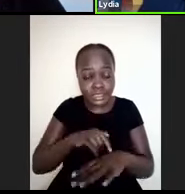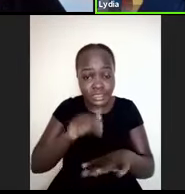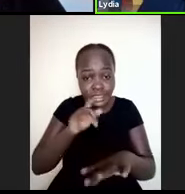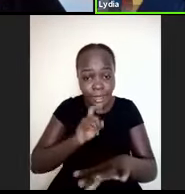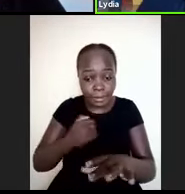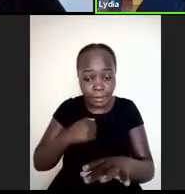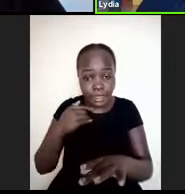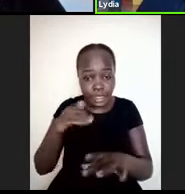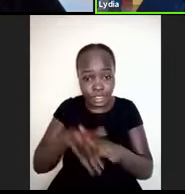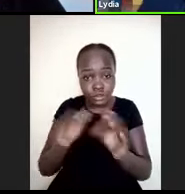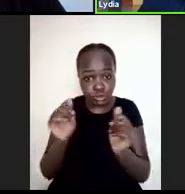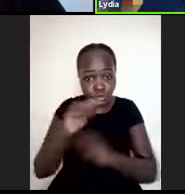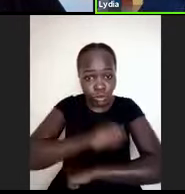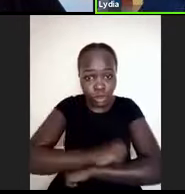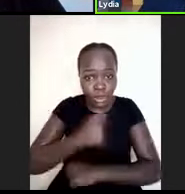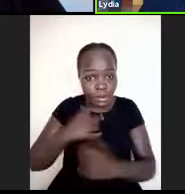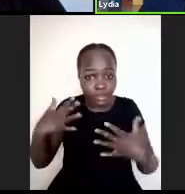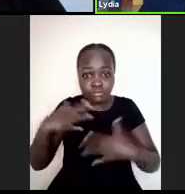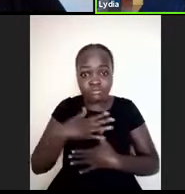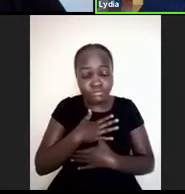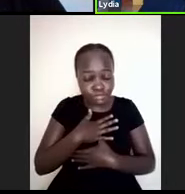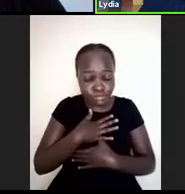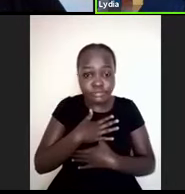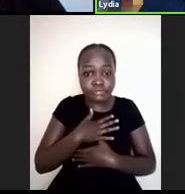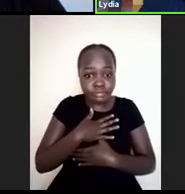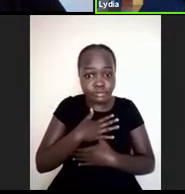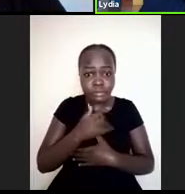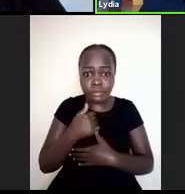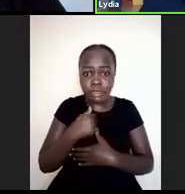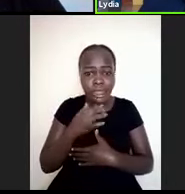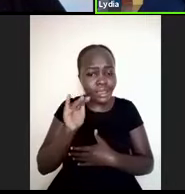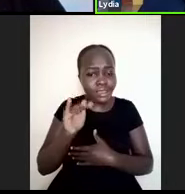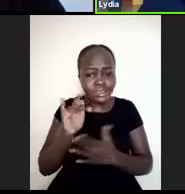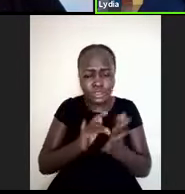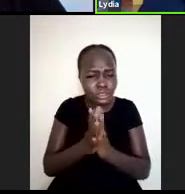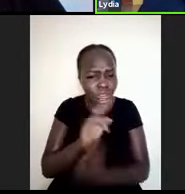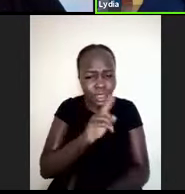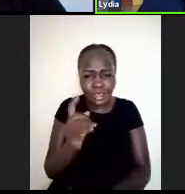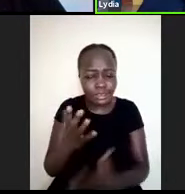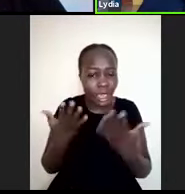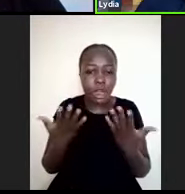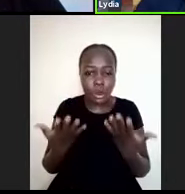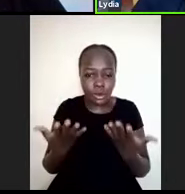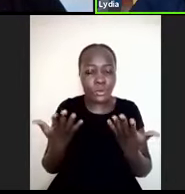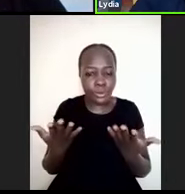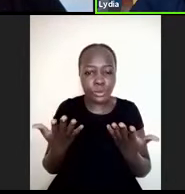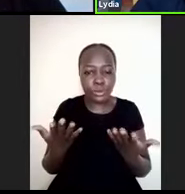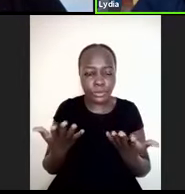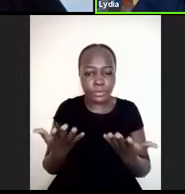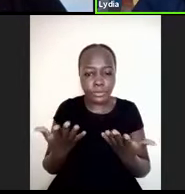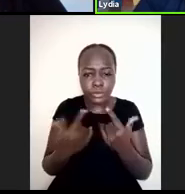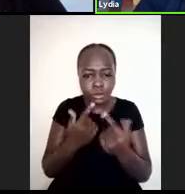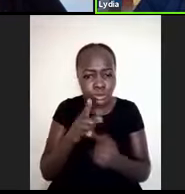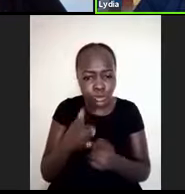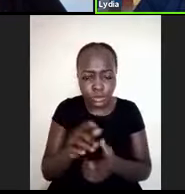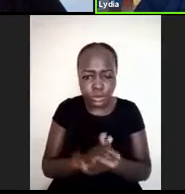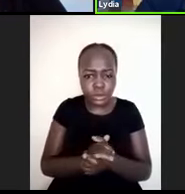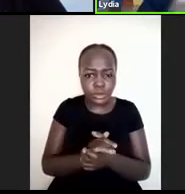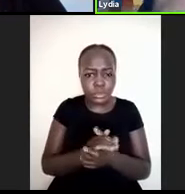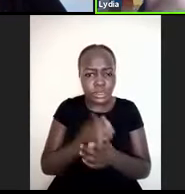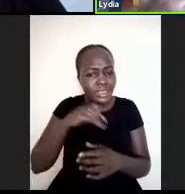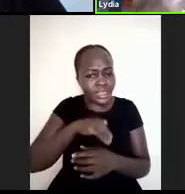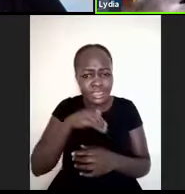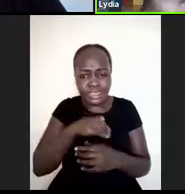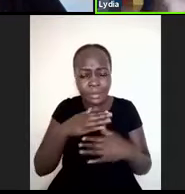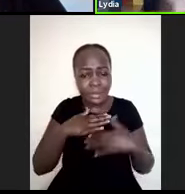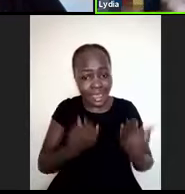was so shocked. I said, Jesus talked to you? How did he talk to you? He told me here in my heart. In fact,